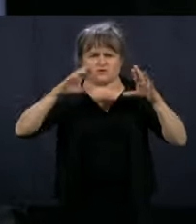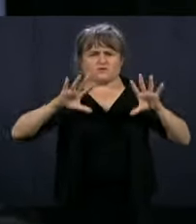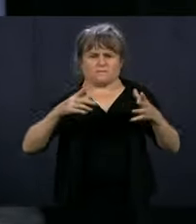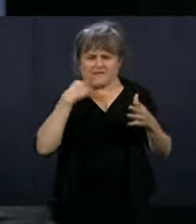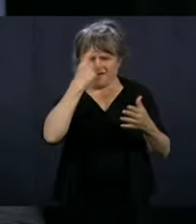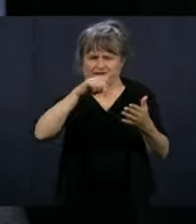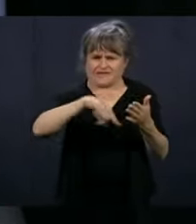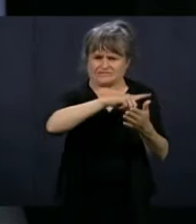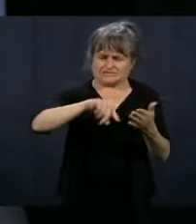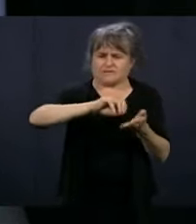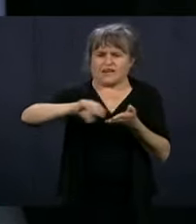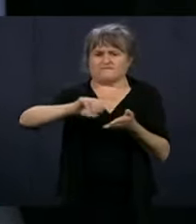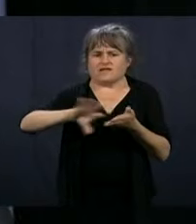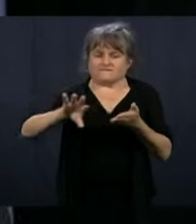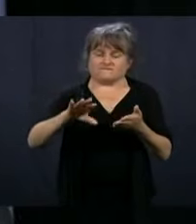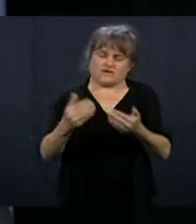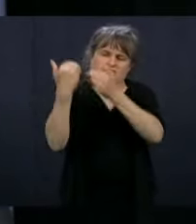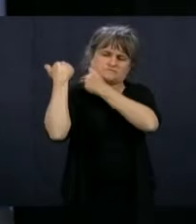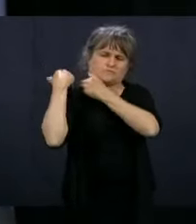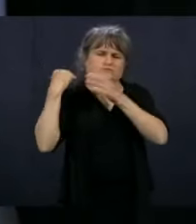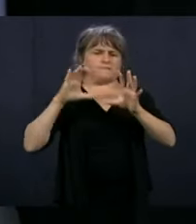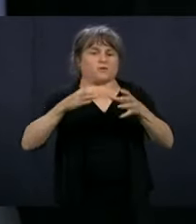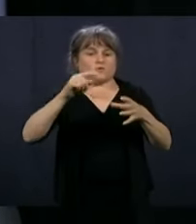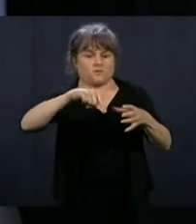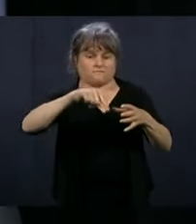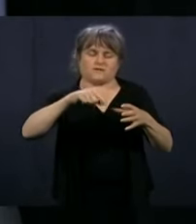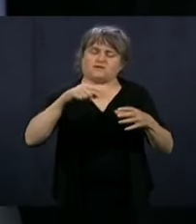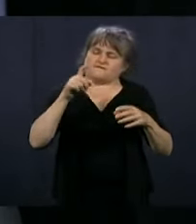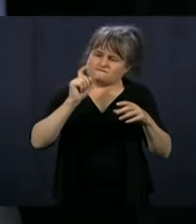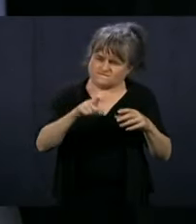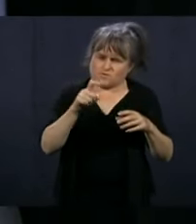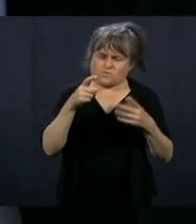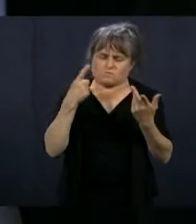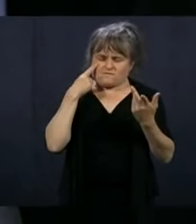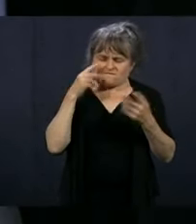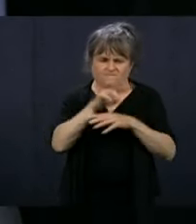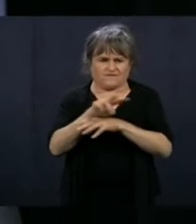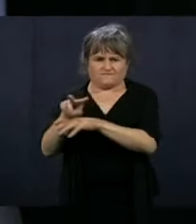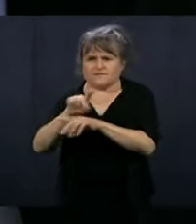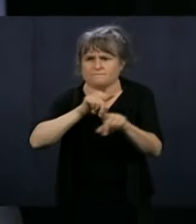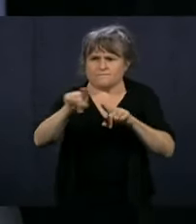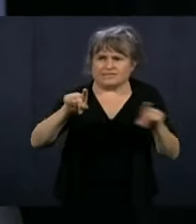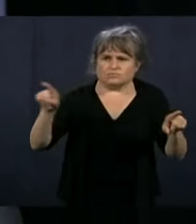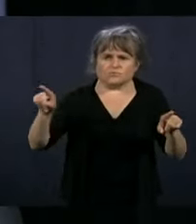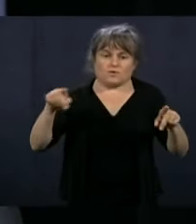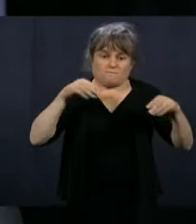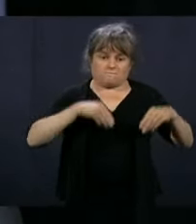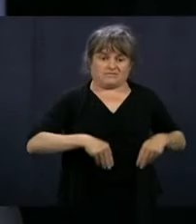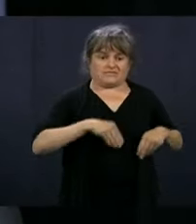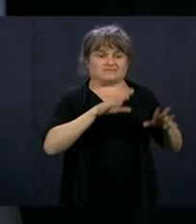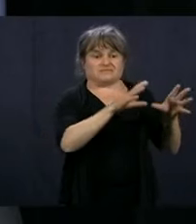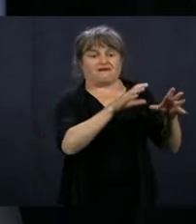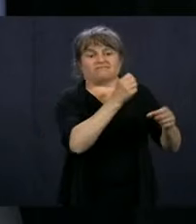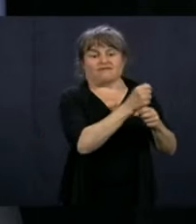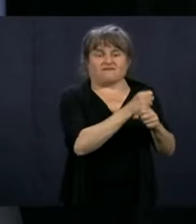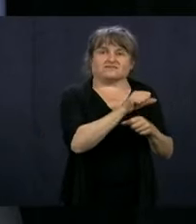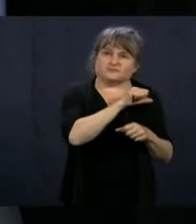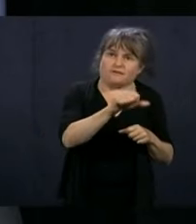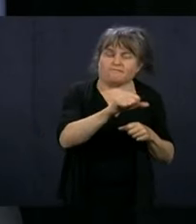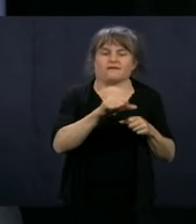make sure to see the impacts in all ministries. It's not just one ministry that this concerns. There are many.